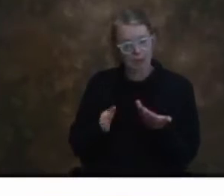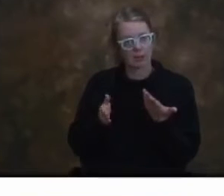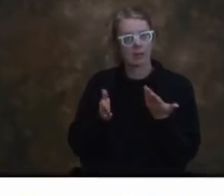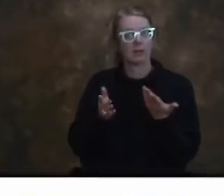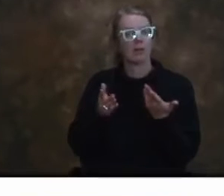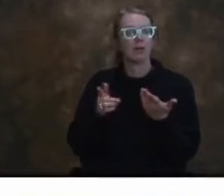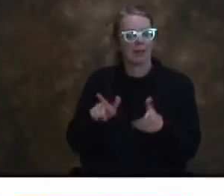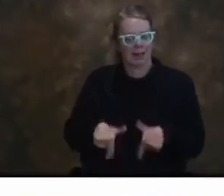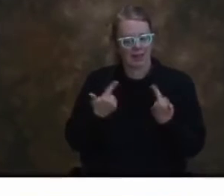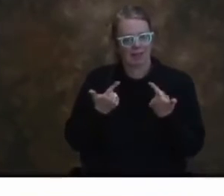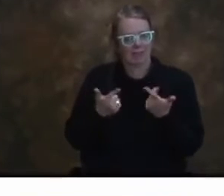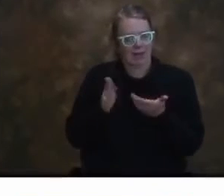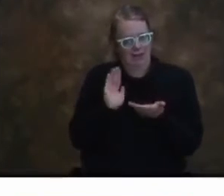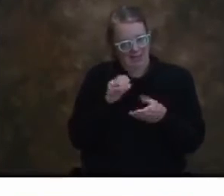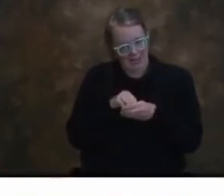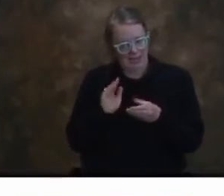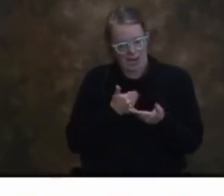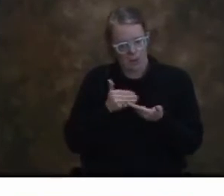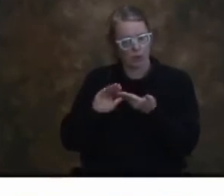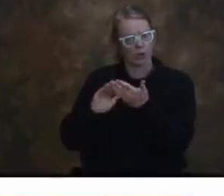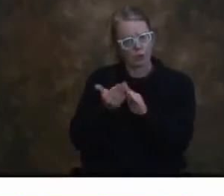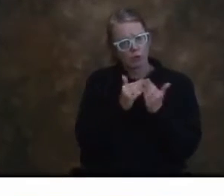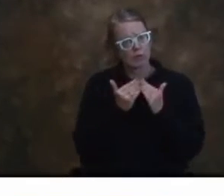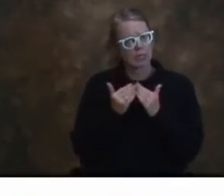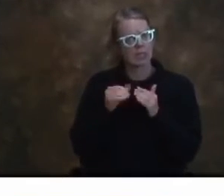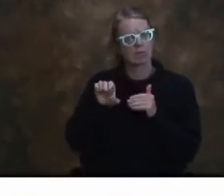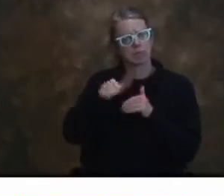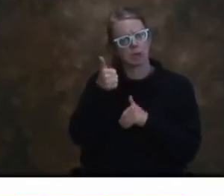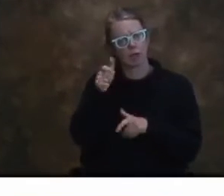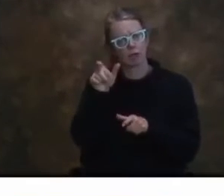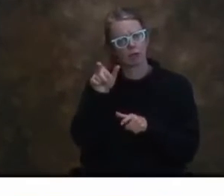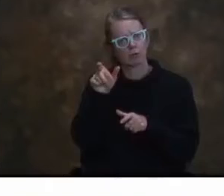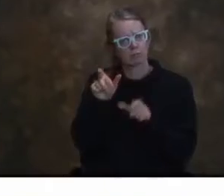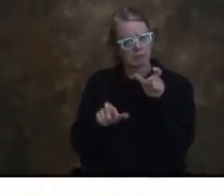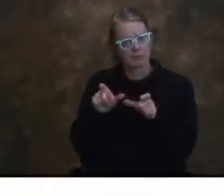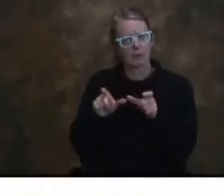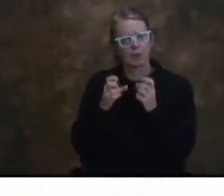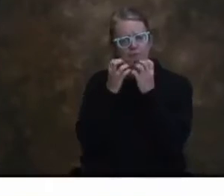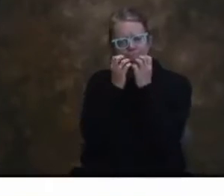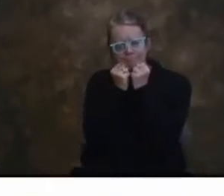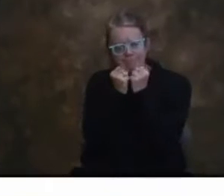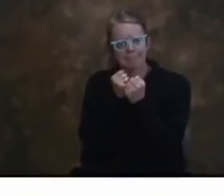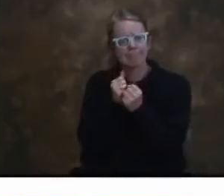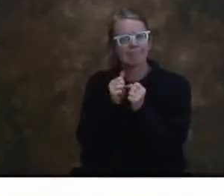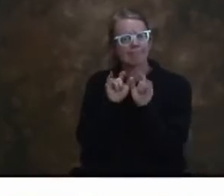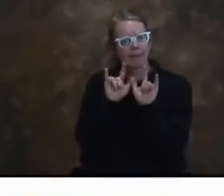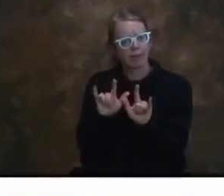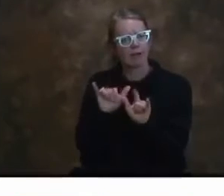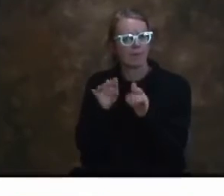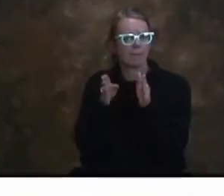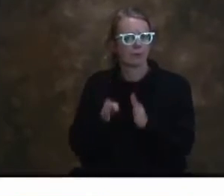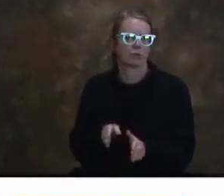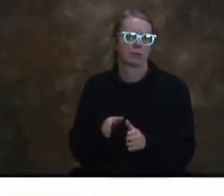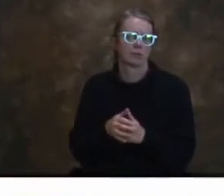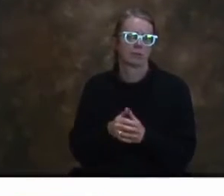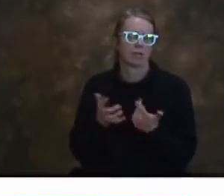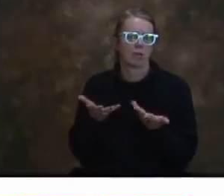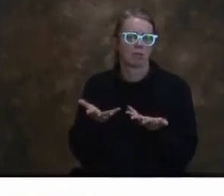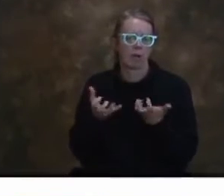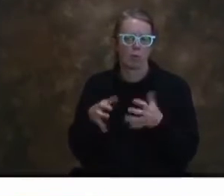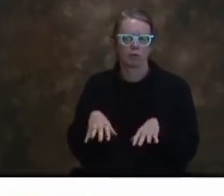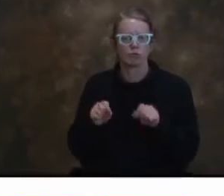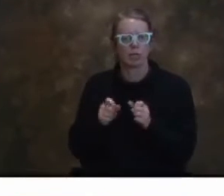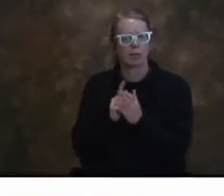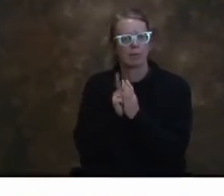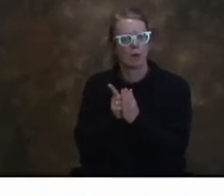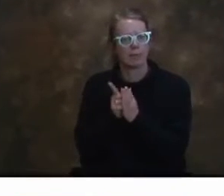someone who was loved by others and cherished by them. So I just wanted to take a moment to